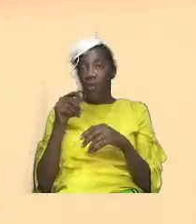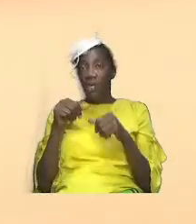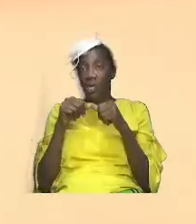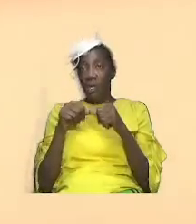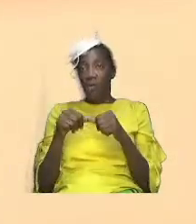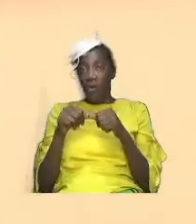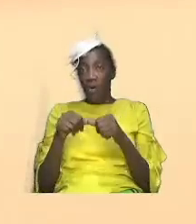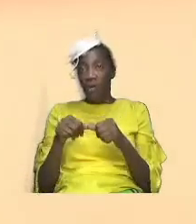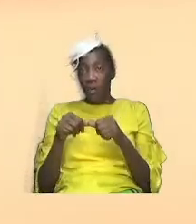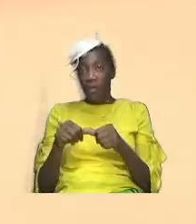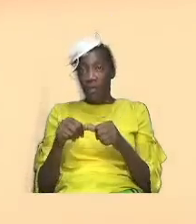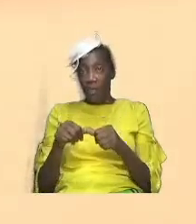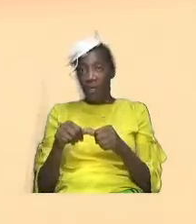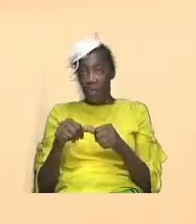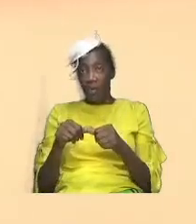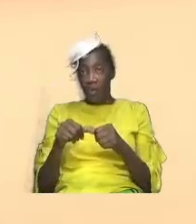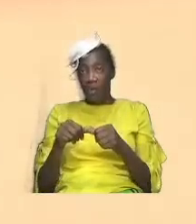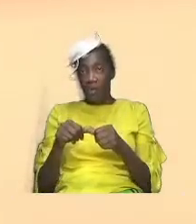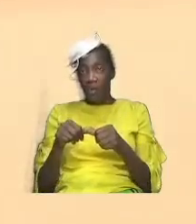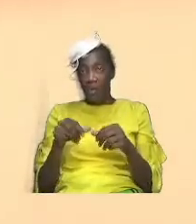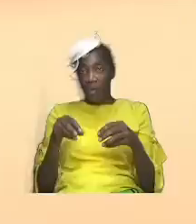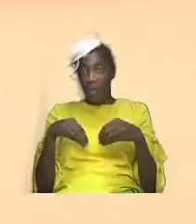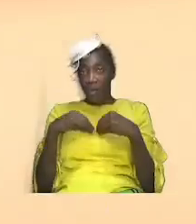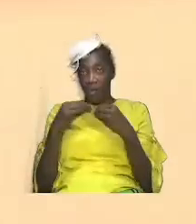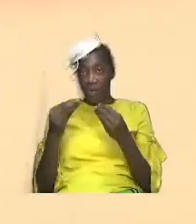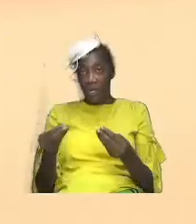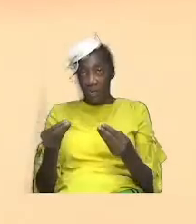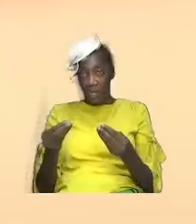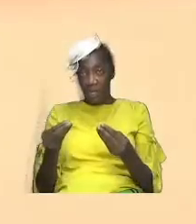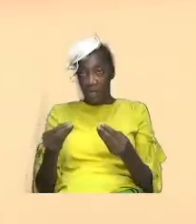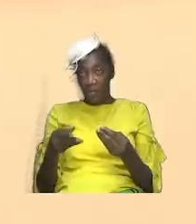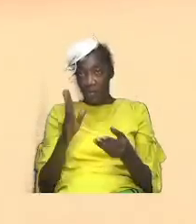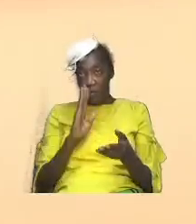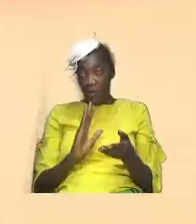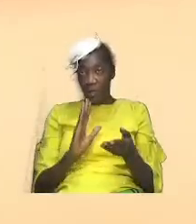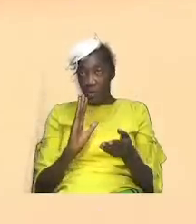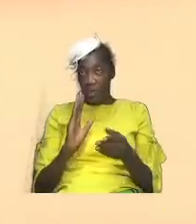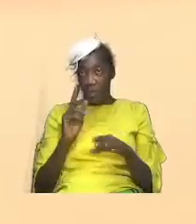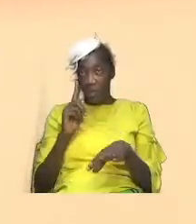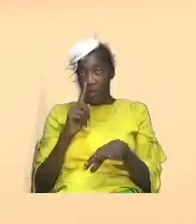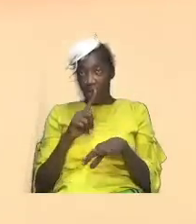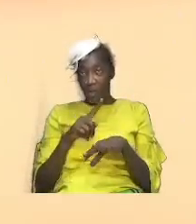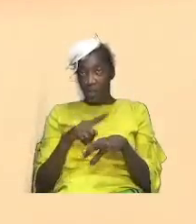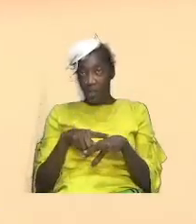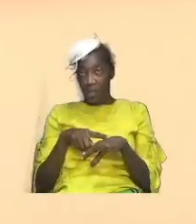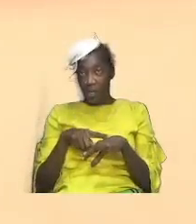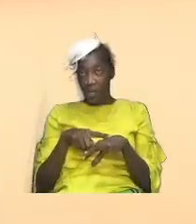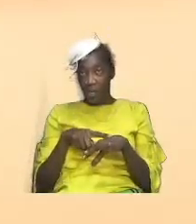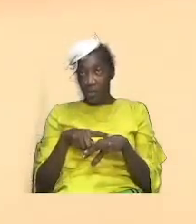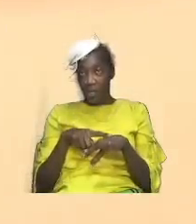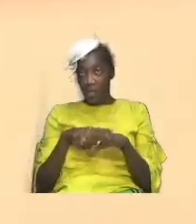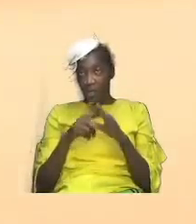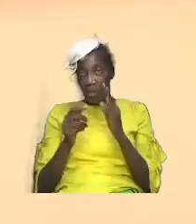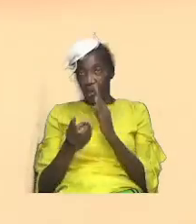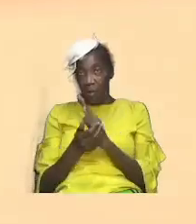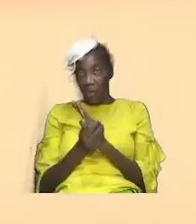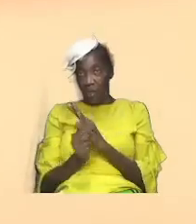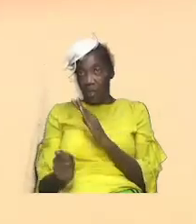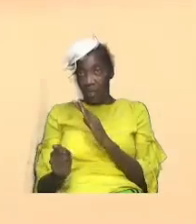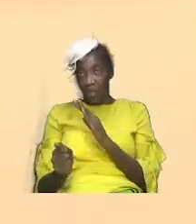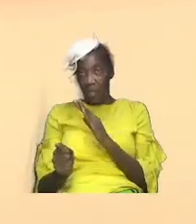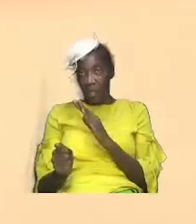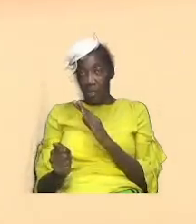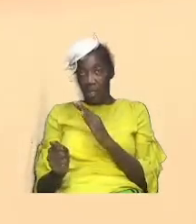pursuit, because we give to God of our time and our talent and